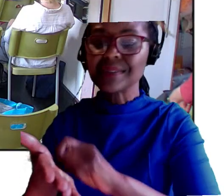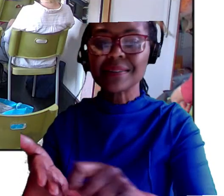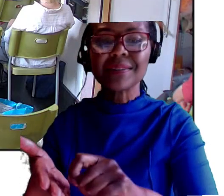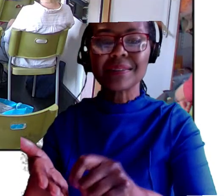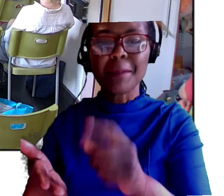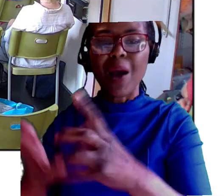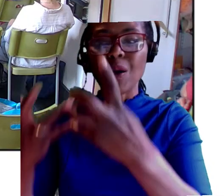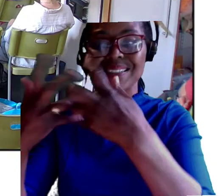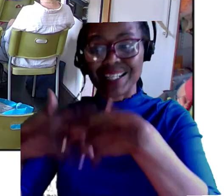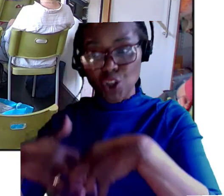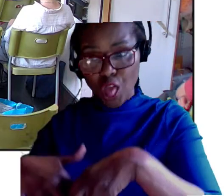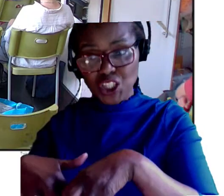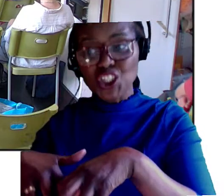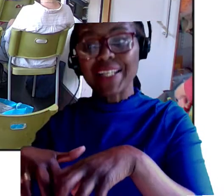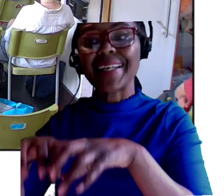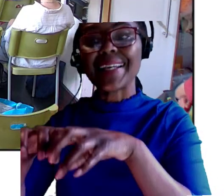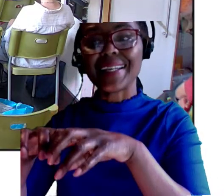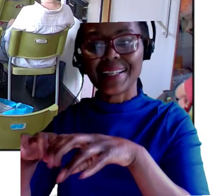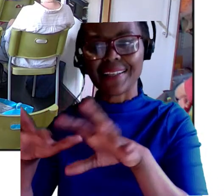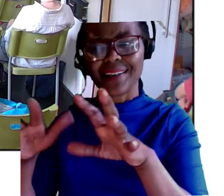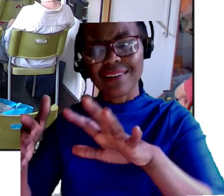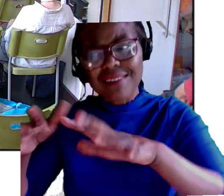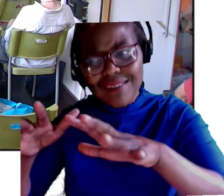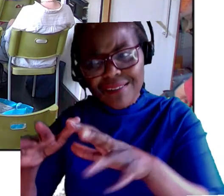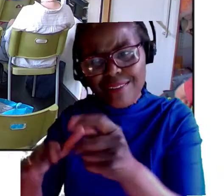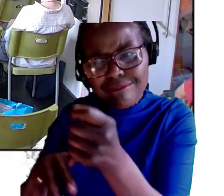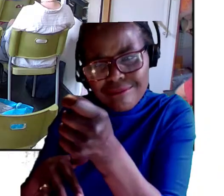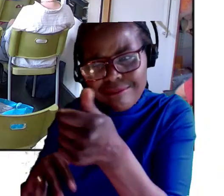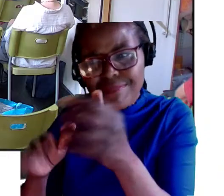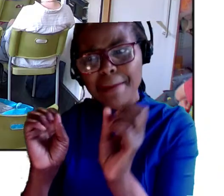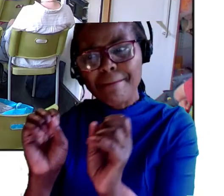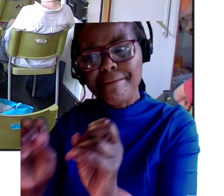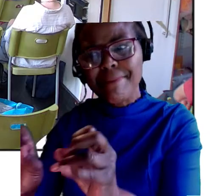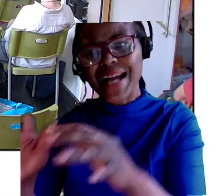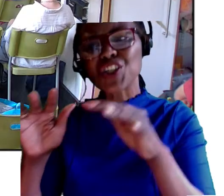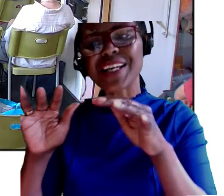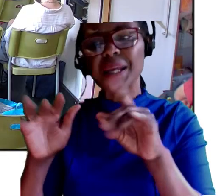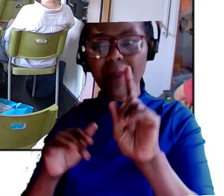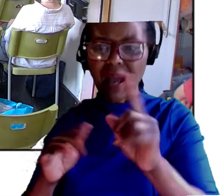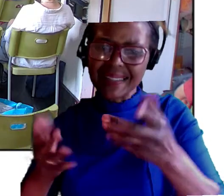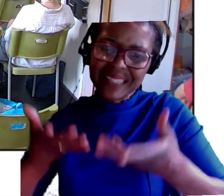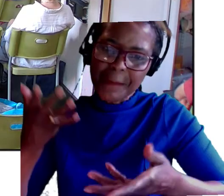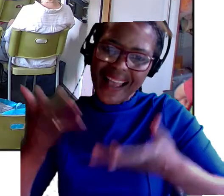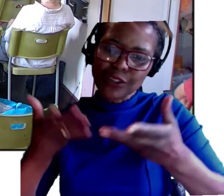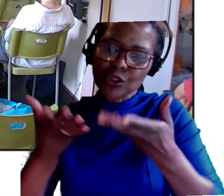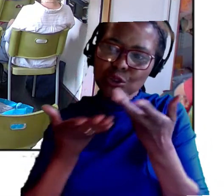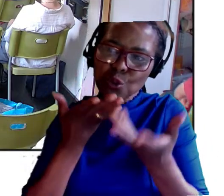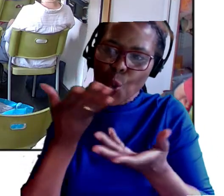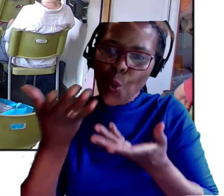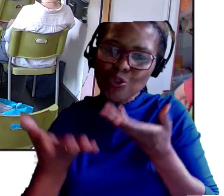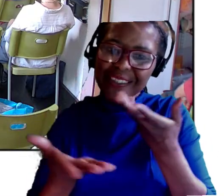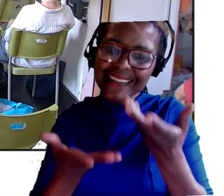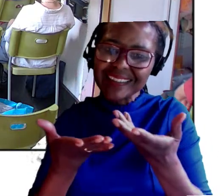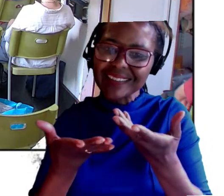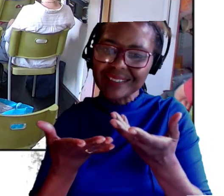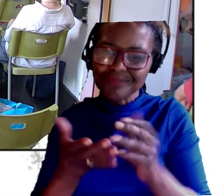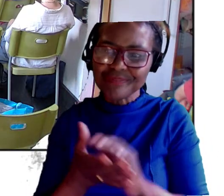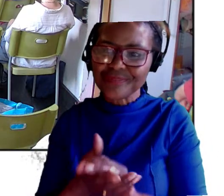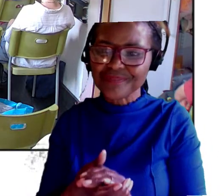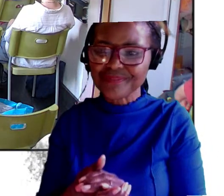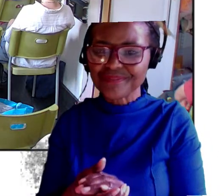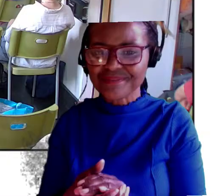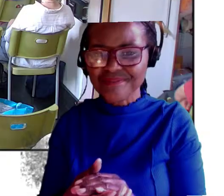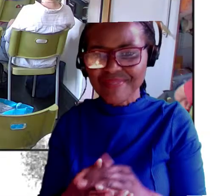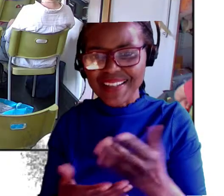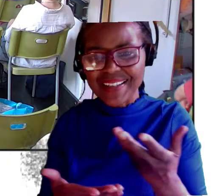technologies that are on the verge of magic. It all depends on the story, I think, is the answer in the end. It all depends upon whether you